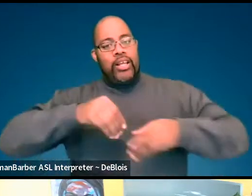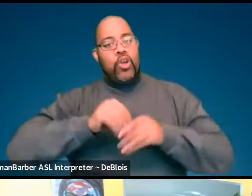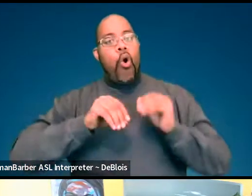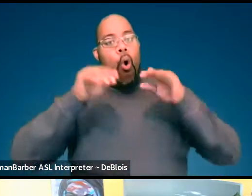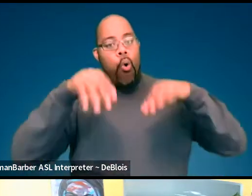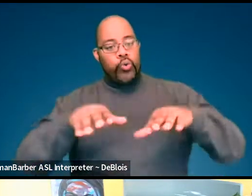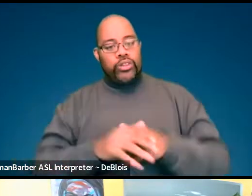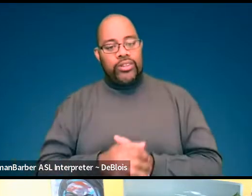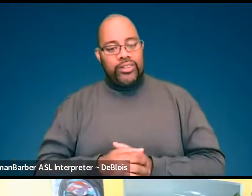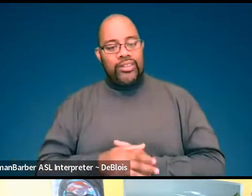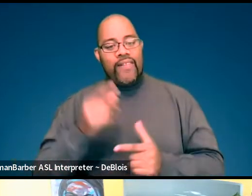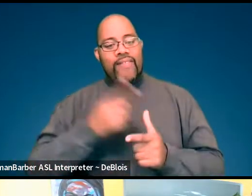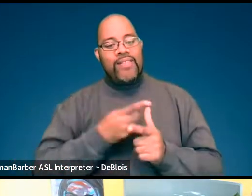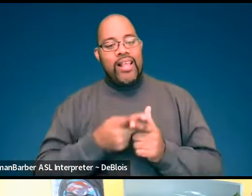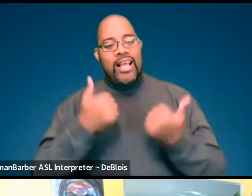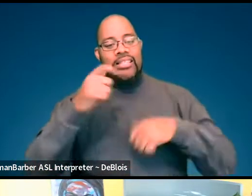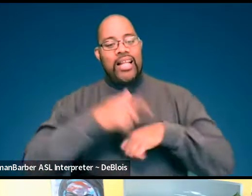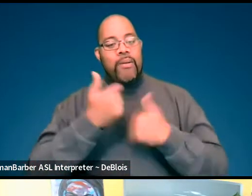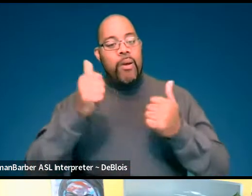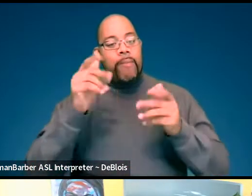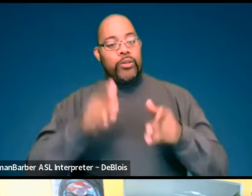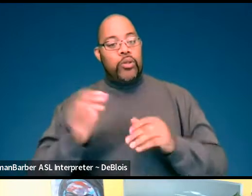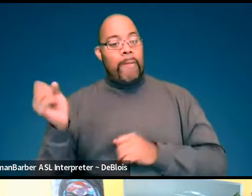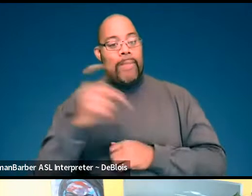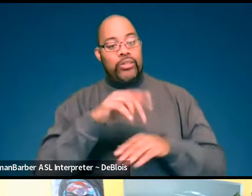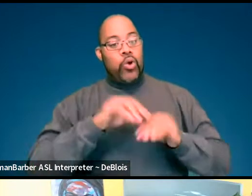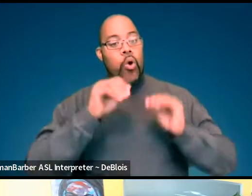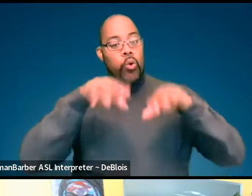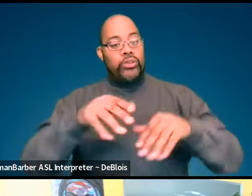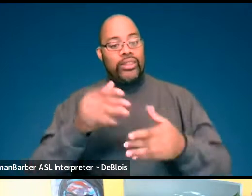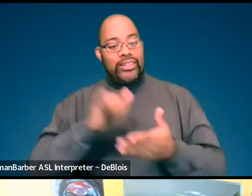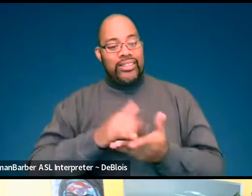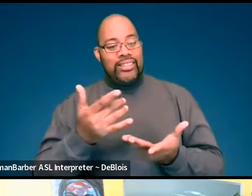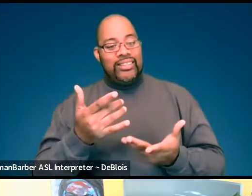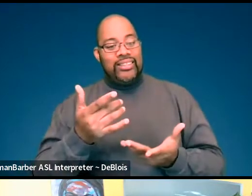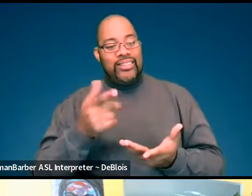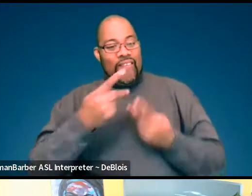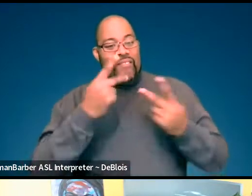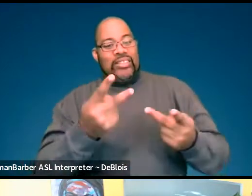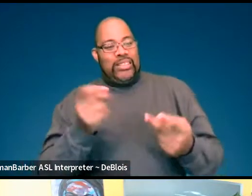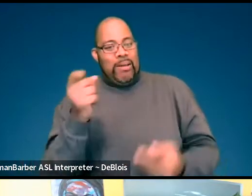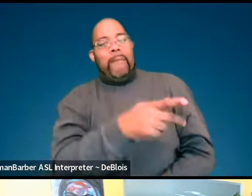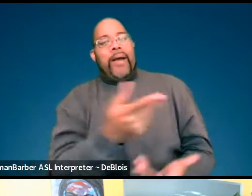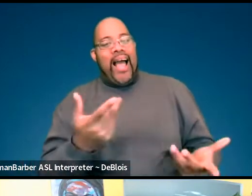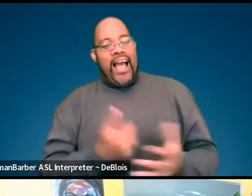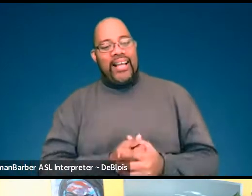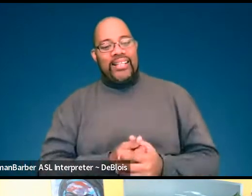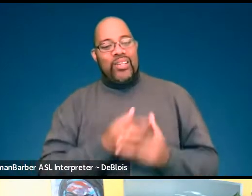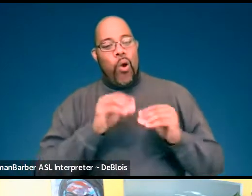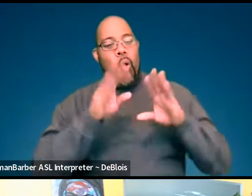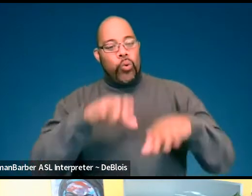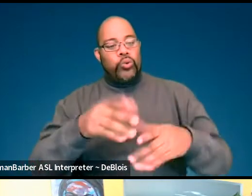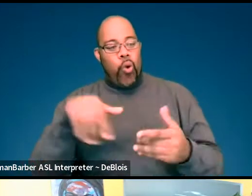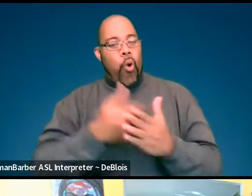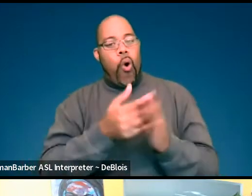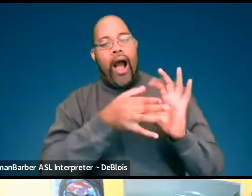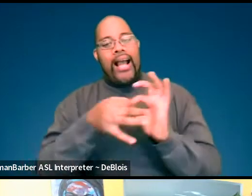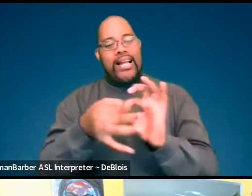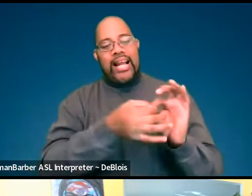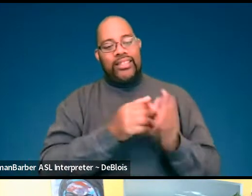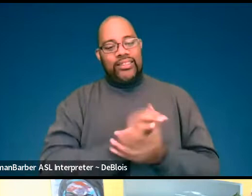ocean. Yeah. And then anytime anybody goes back to the ocean, it's kind of like you're visiting back, like the ocean is all connected.